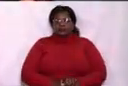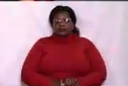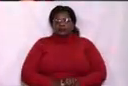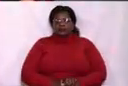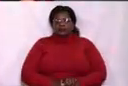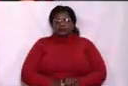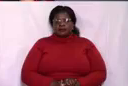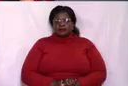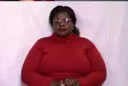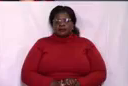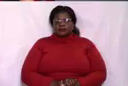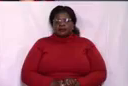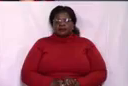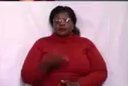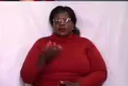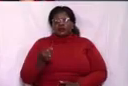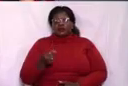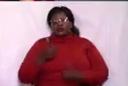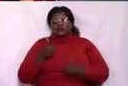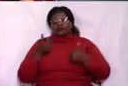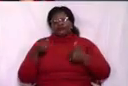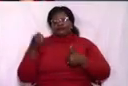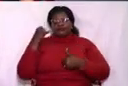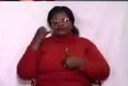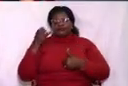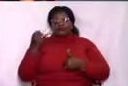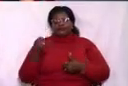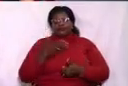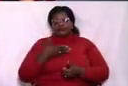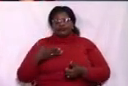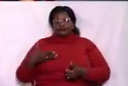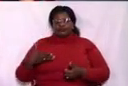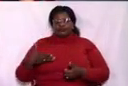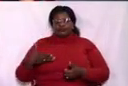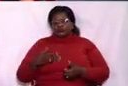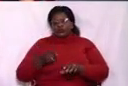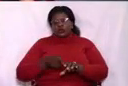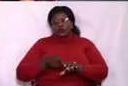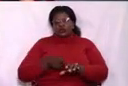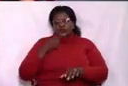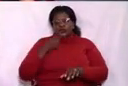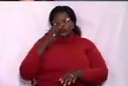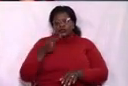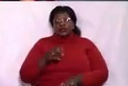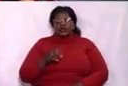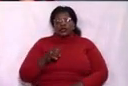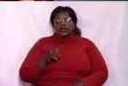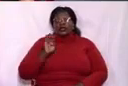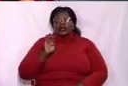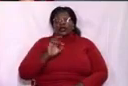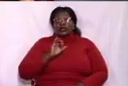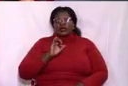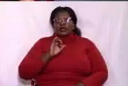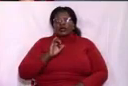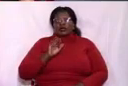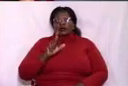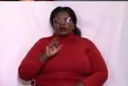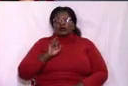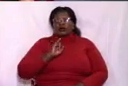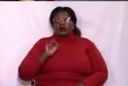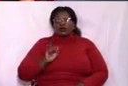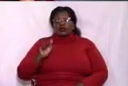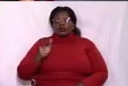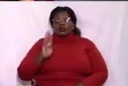a comment from one of our biggest fans as well, and she's always watching. That's Elizabeth Goddess. She's saying